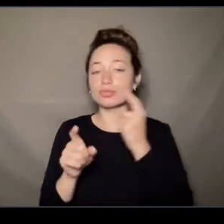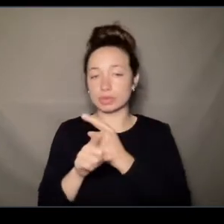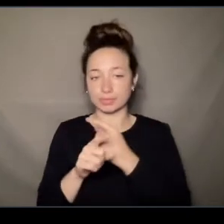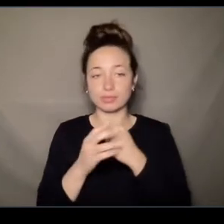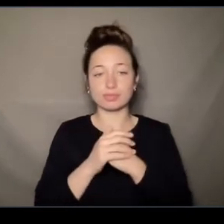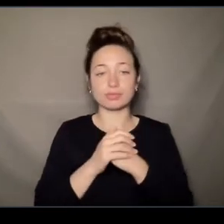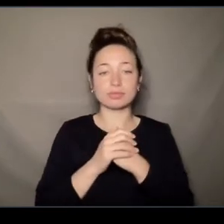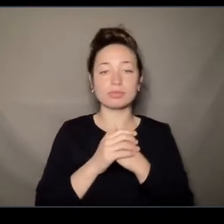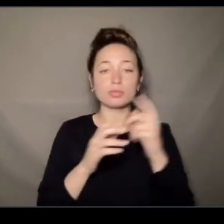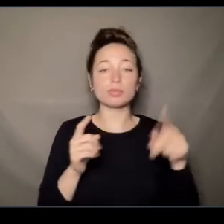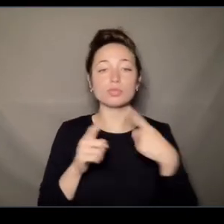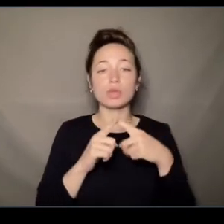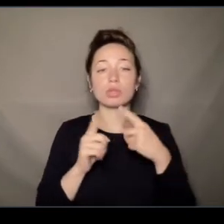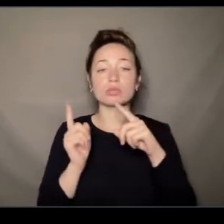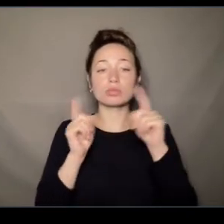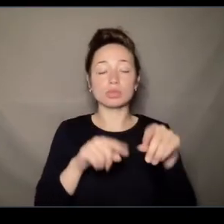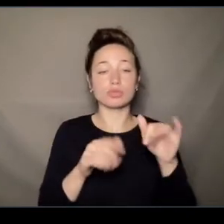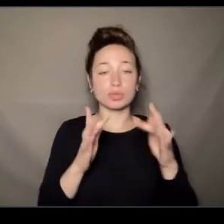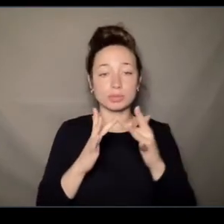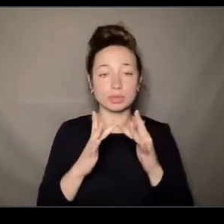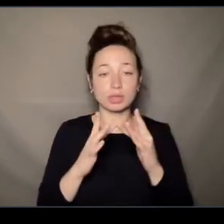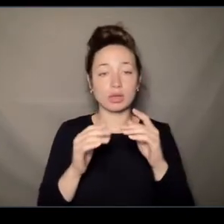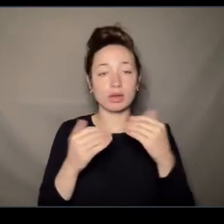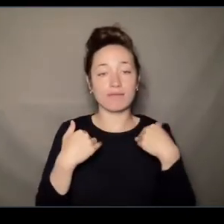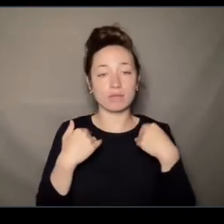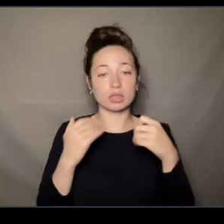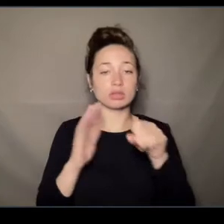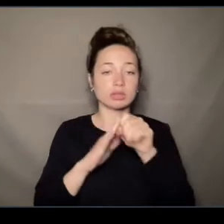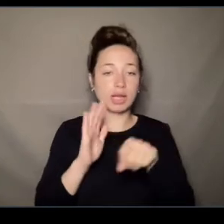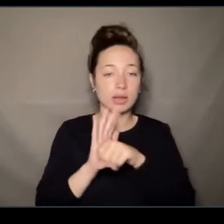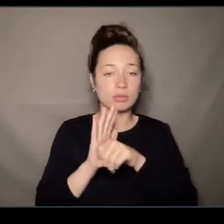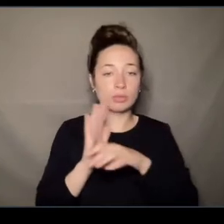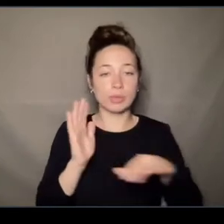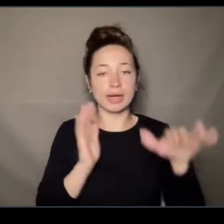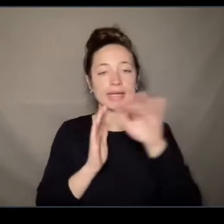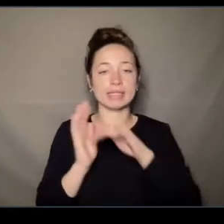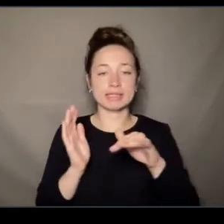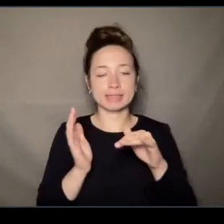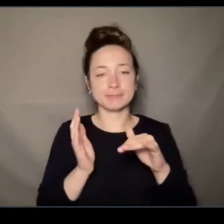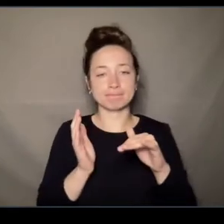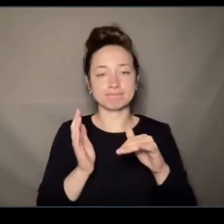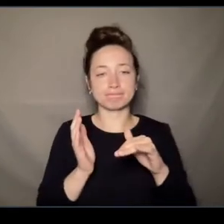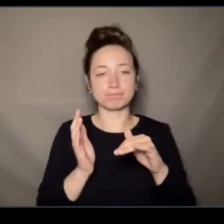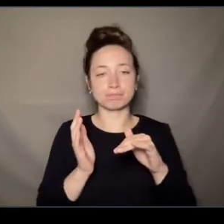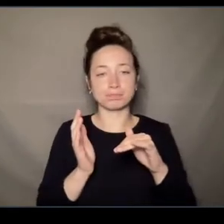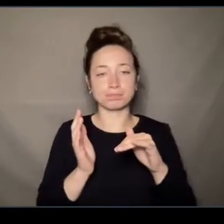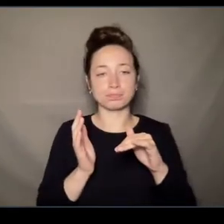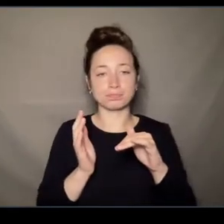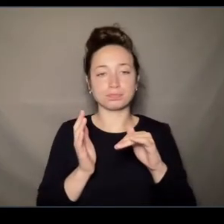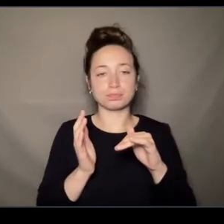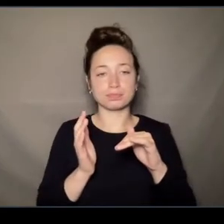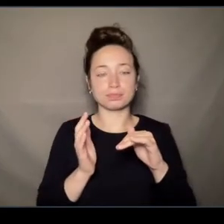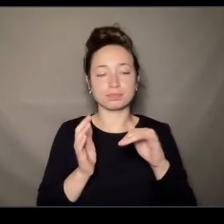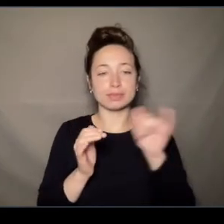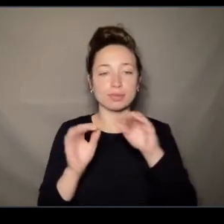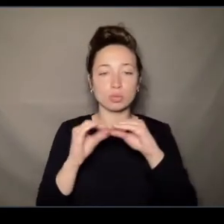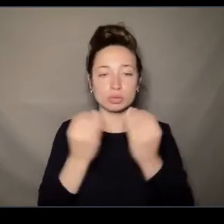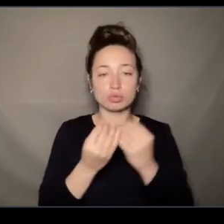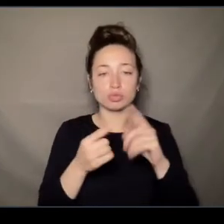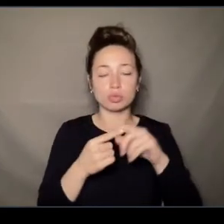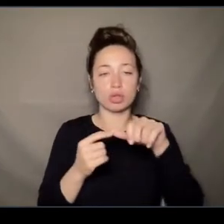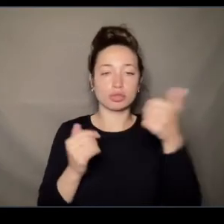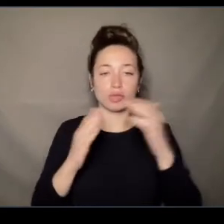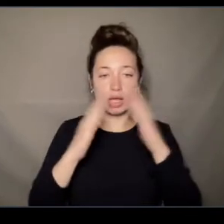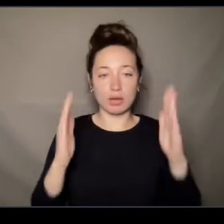Correct. And know that when you go onto that website, there are also statewide similar organizations